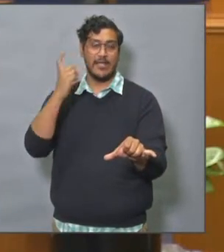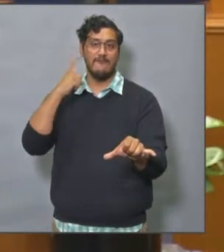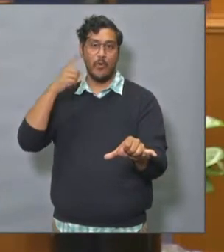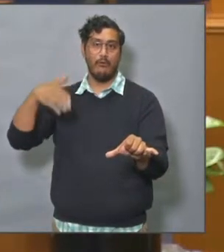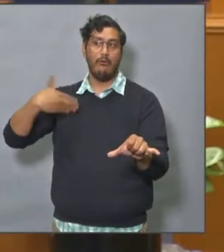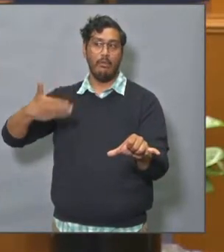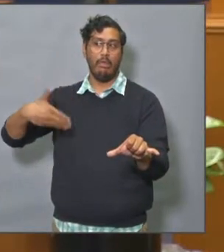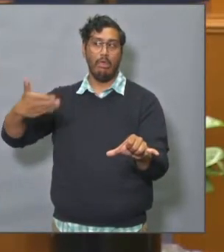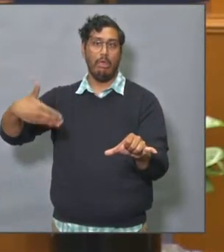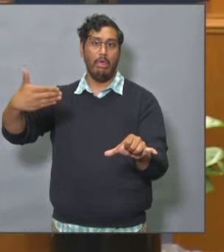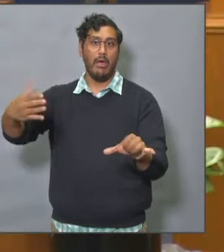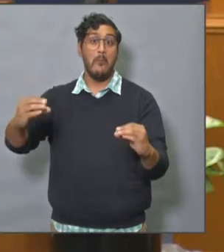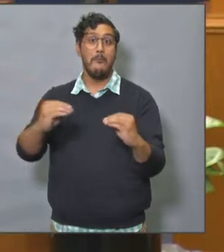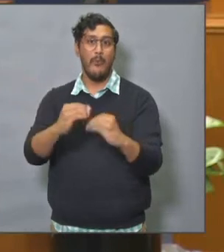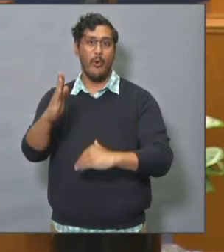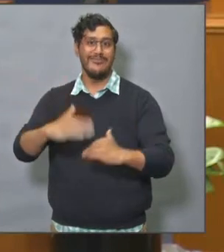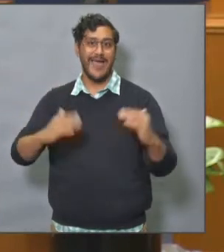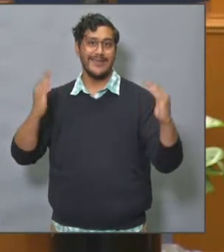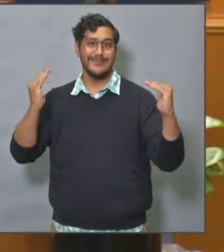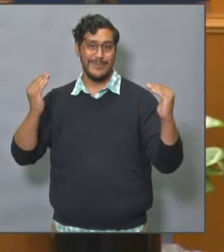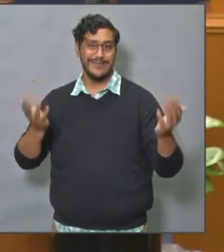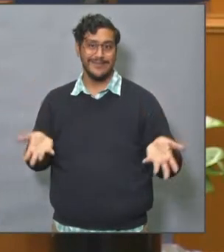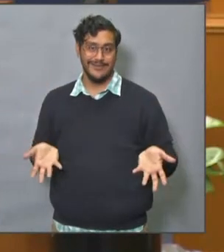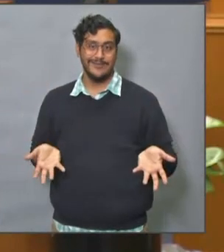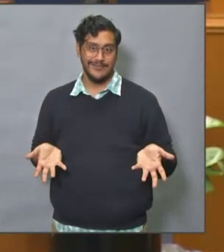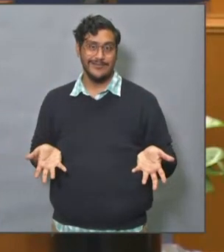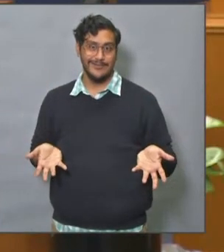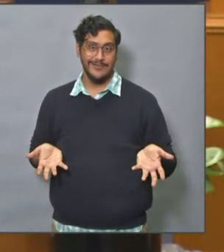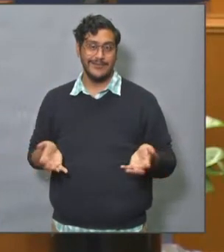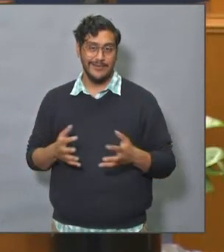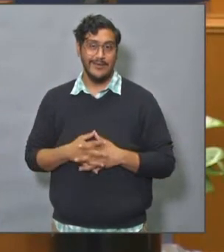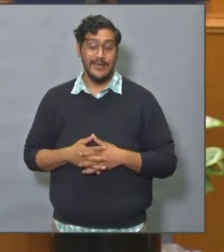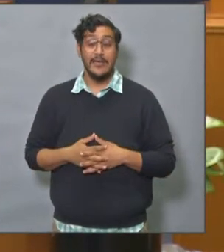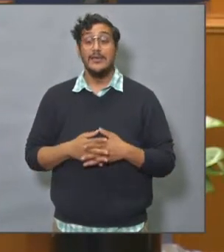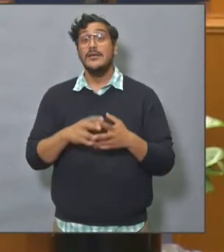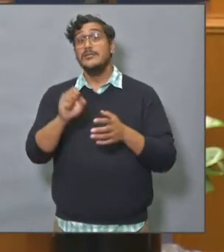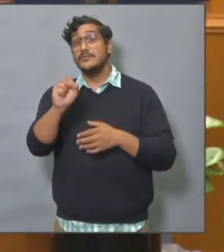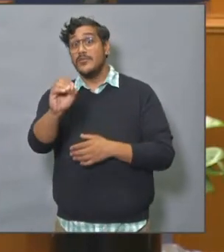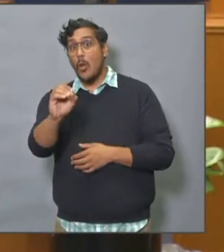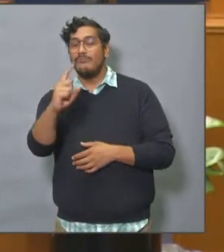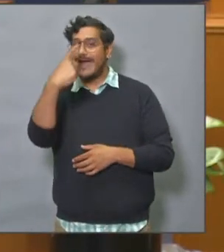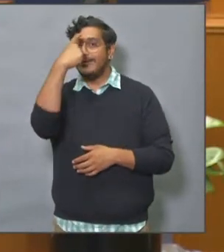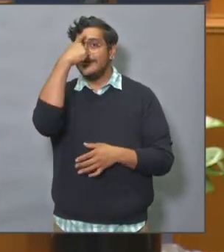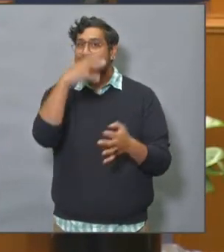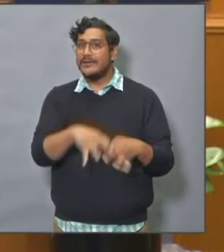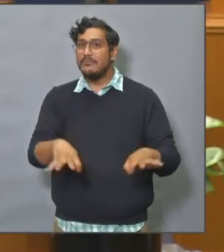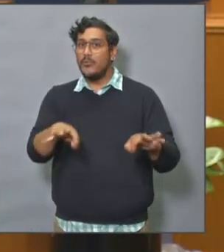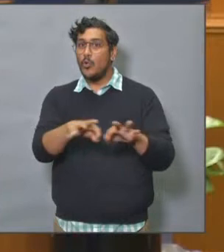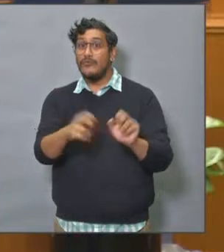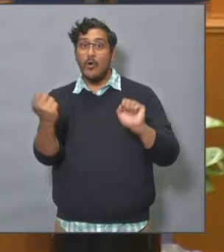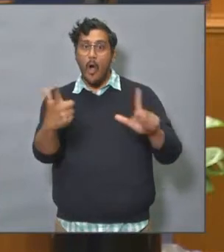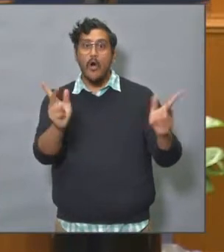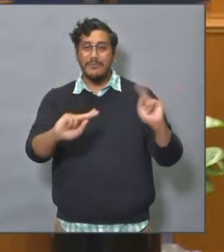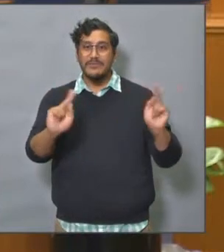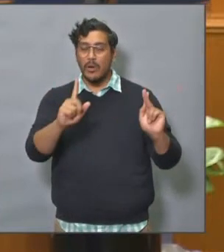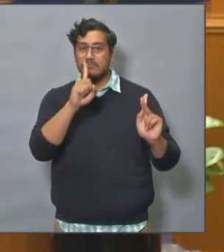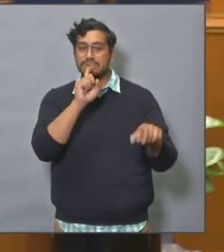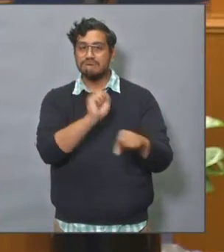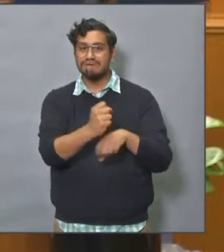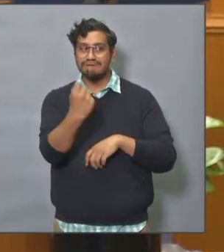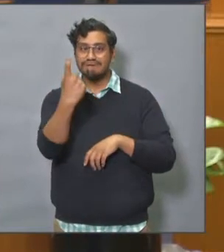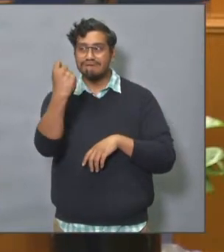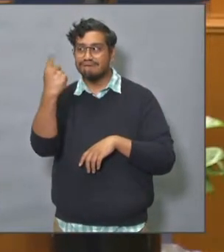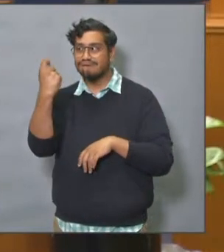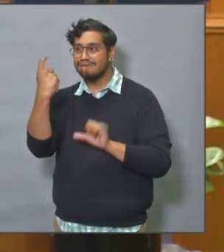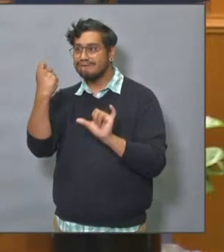expected or we anticipated at the beginning of the pandemic. So I do think it's important for everyone to take note of the fact that, just like